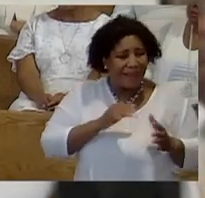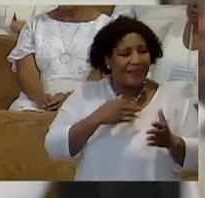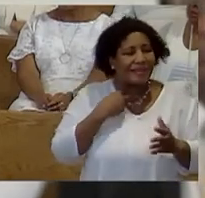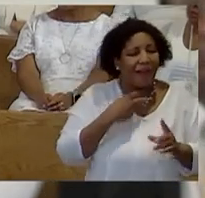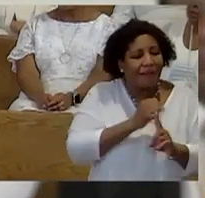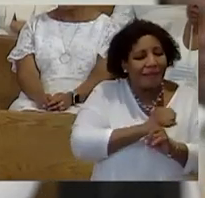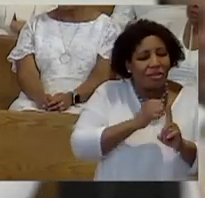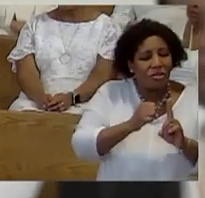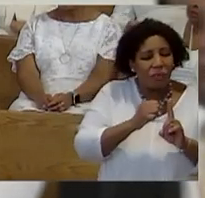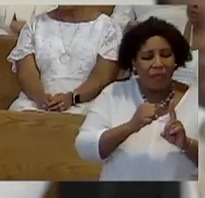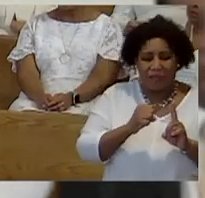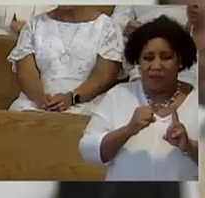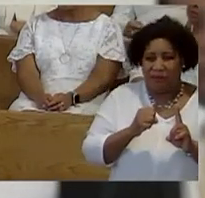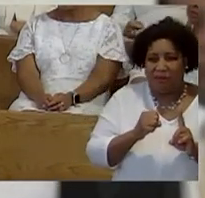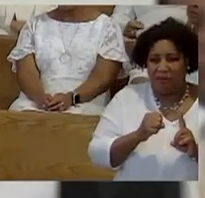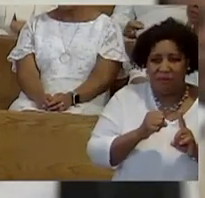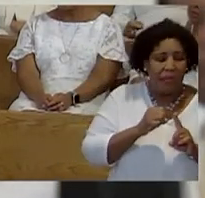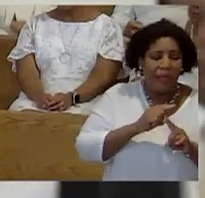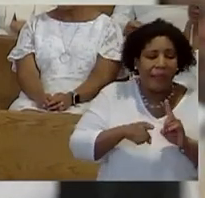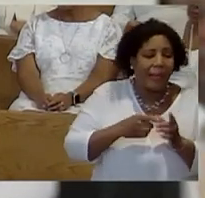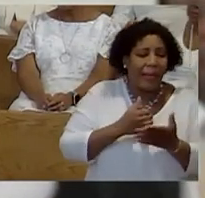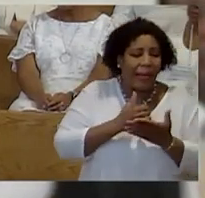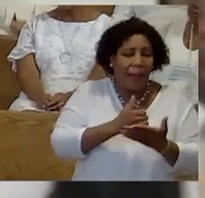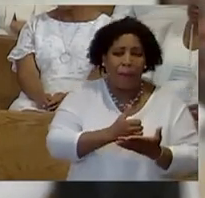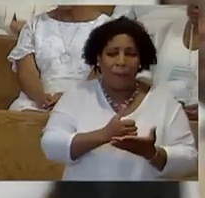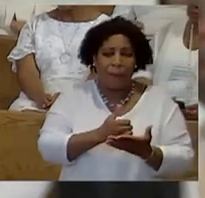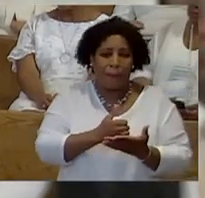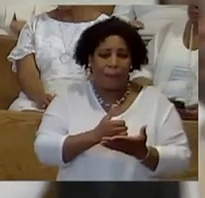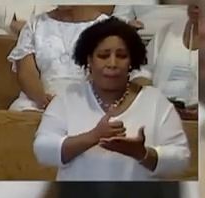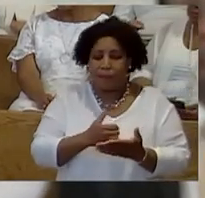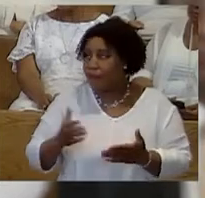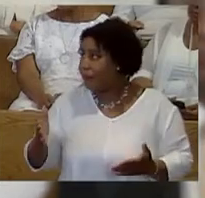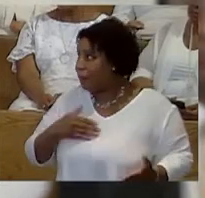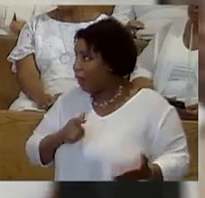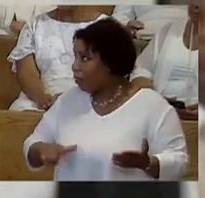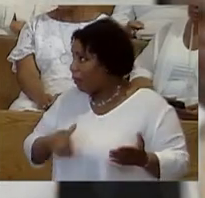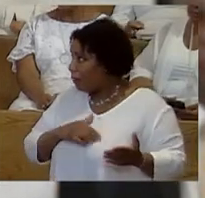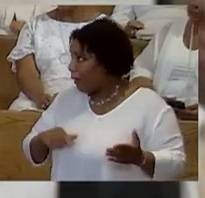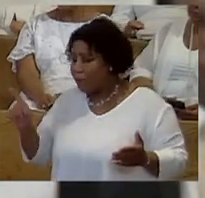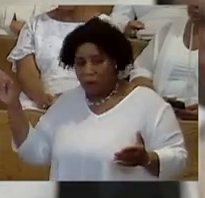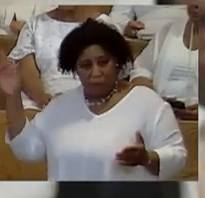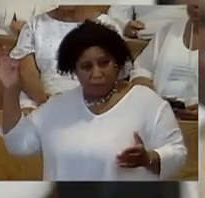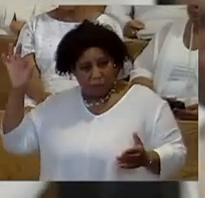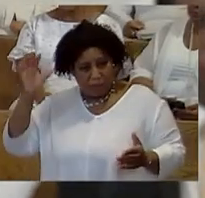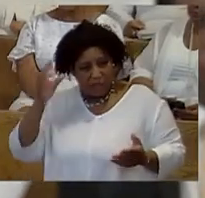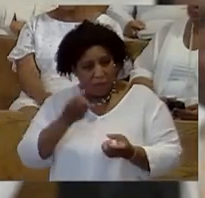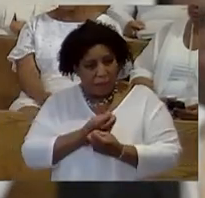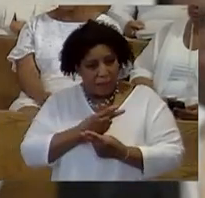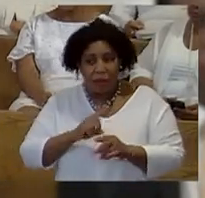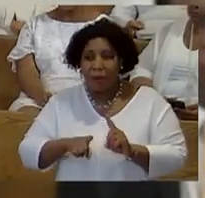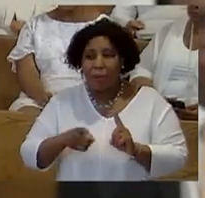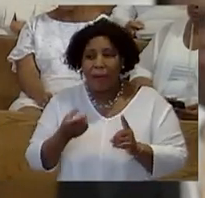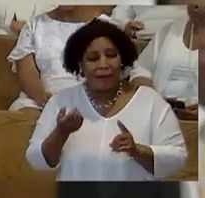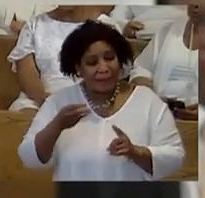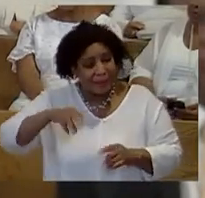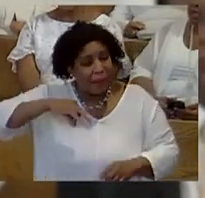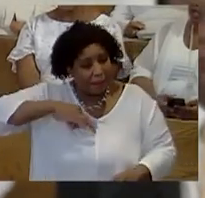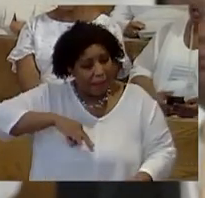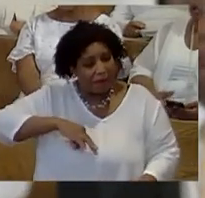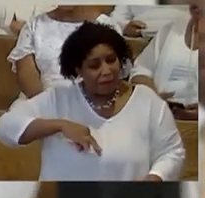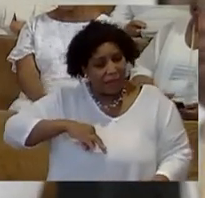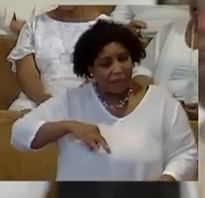situation that can't do you no good. Oh, Paul says, but there are some